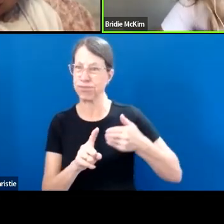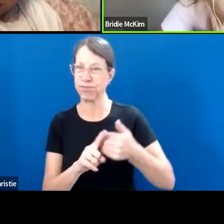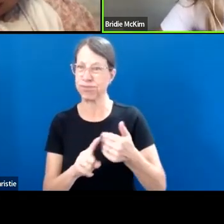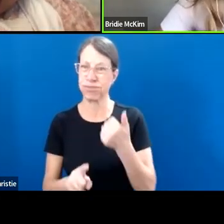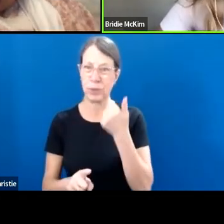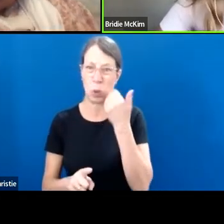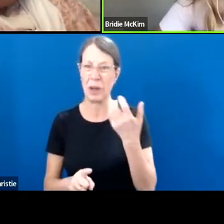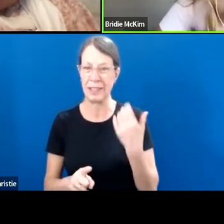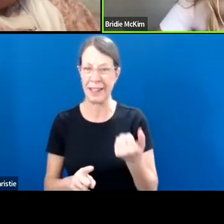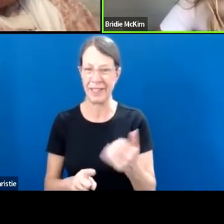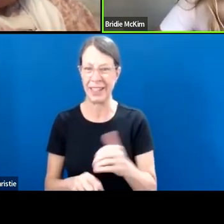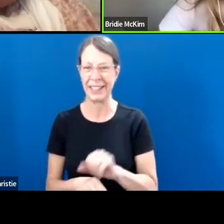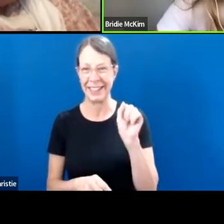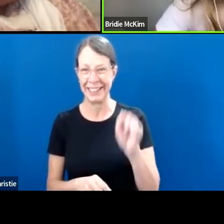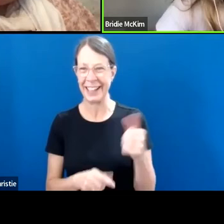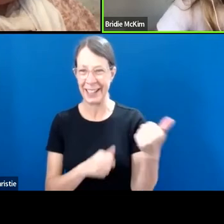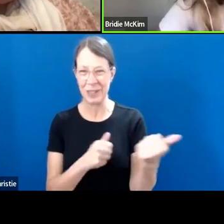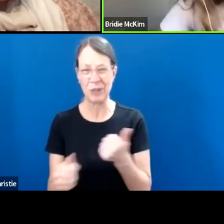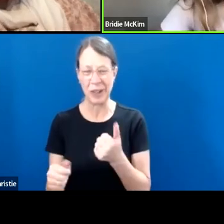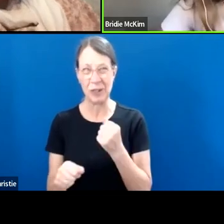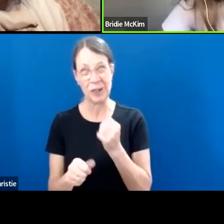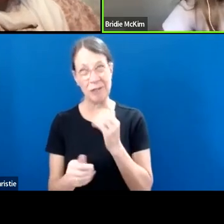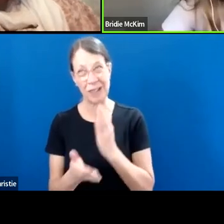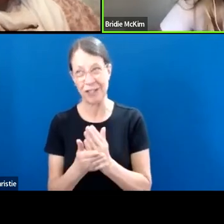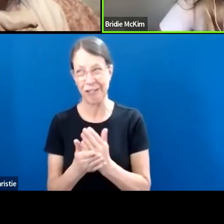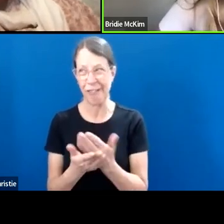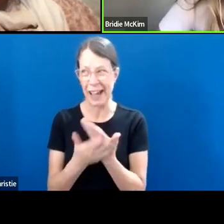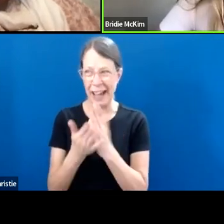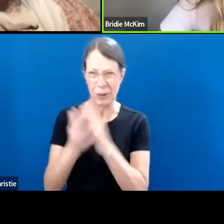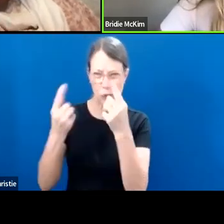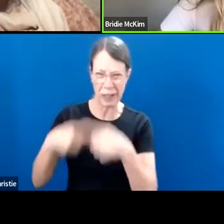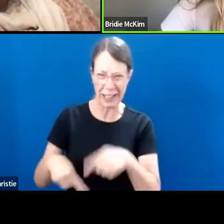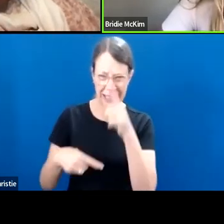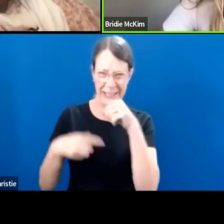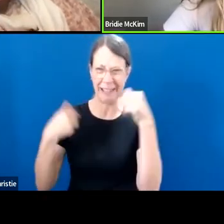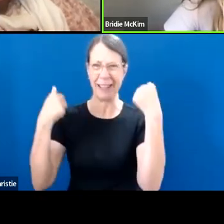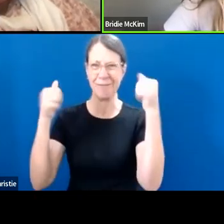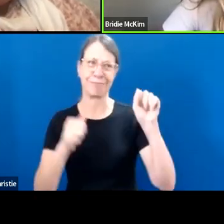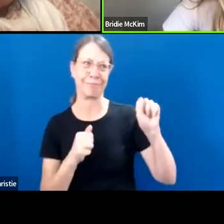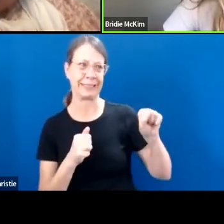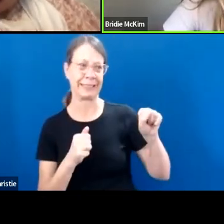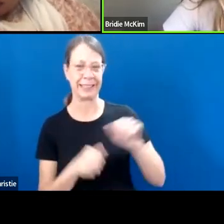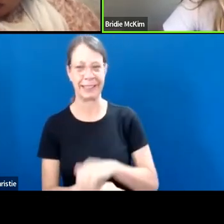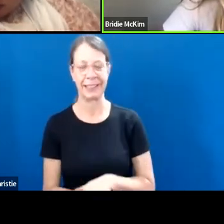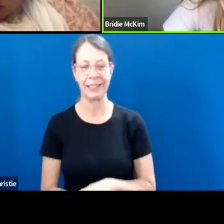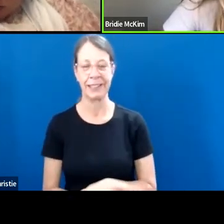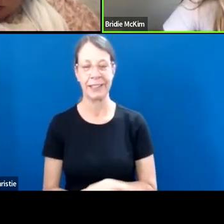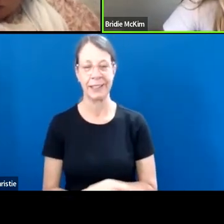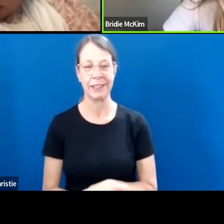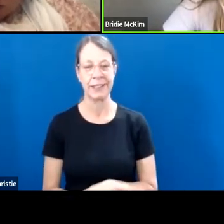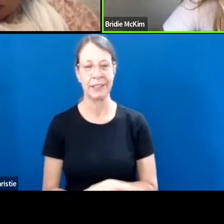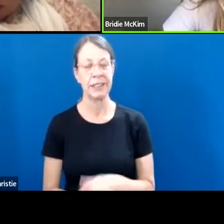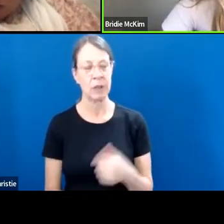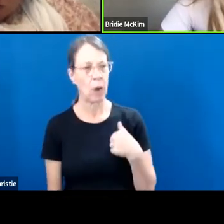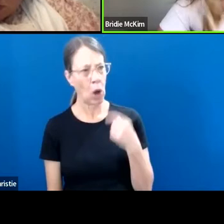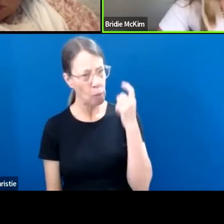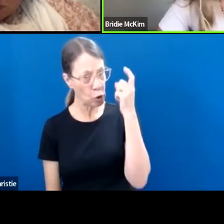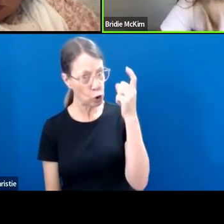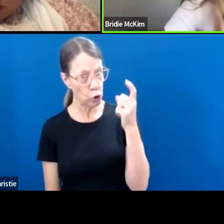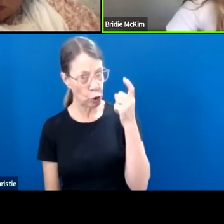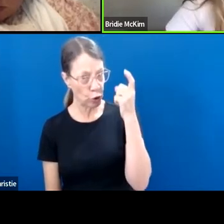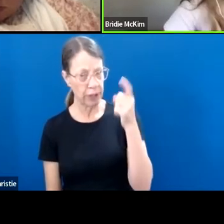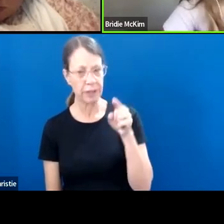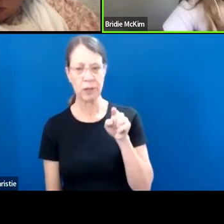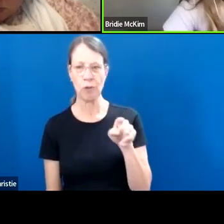we're good at pivoting. We're good at making things work. Totally. So I'm curious, because you've spoken about how you